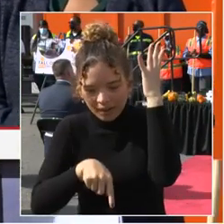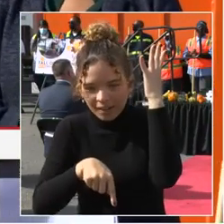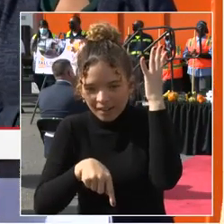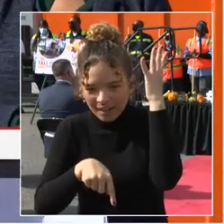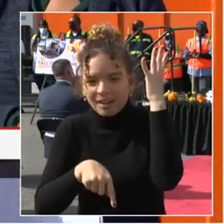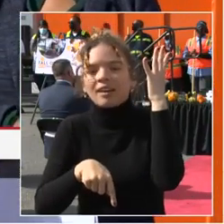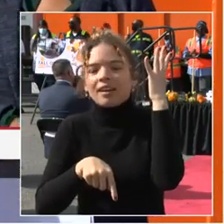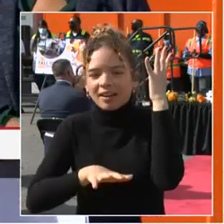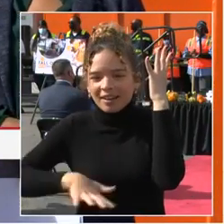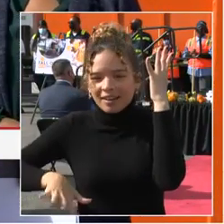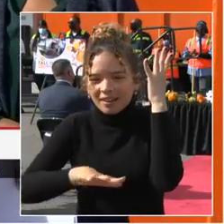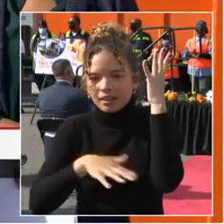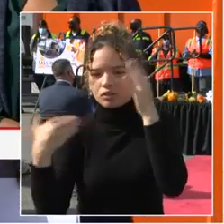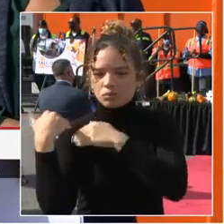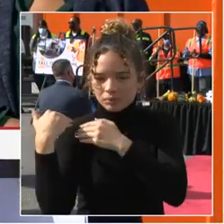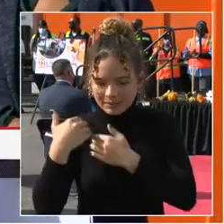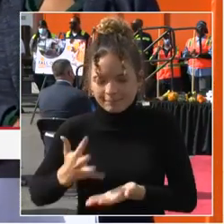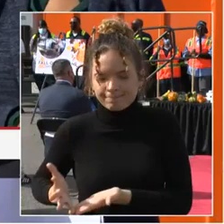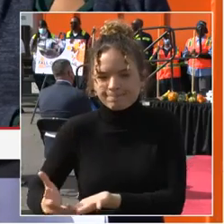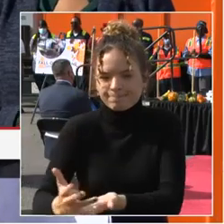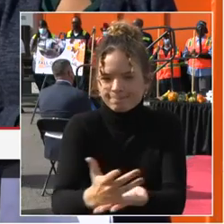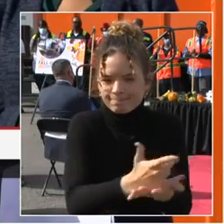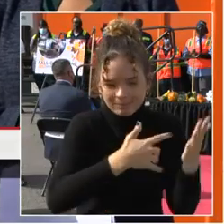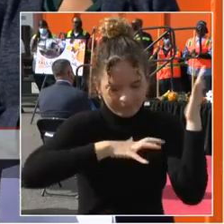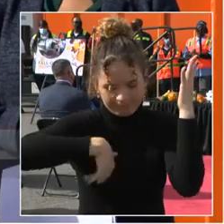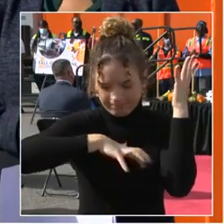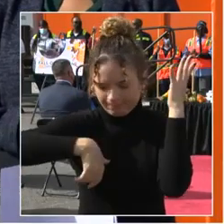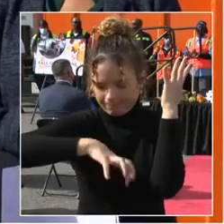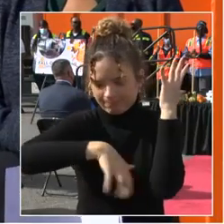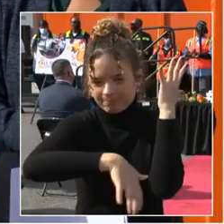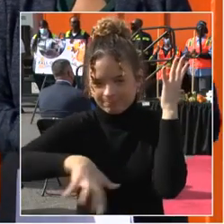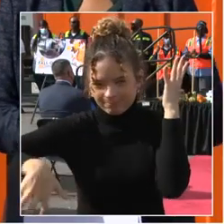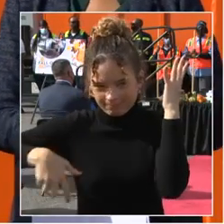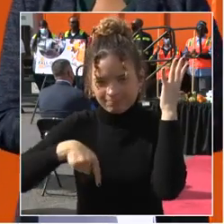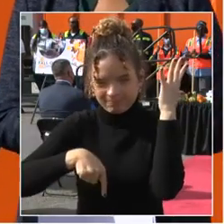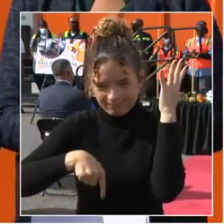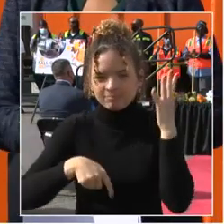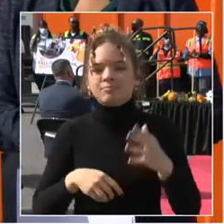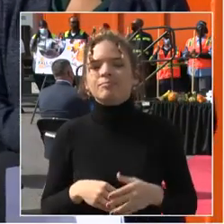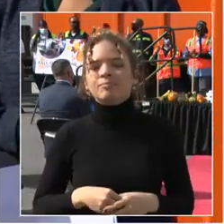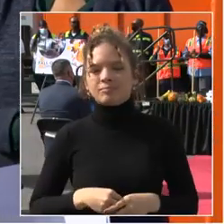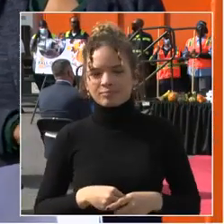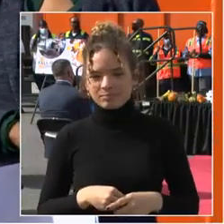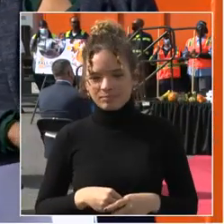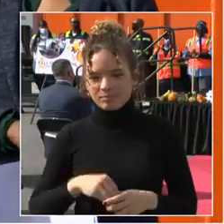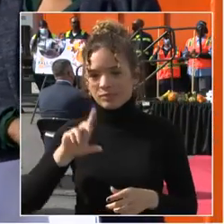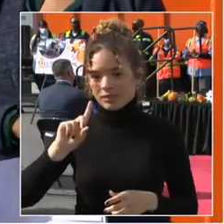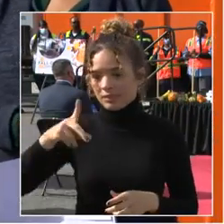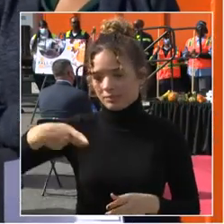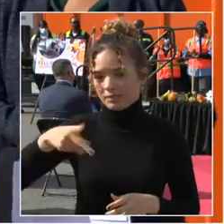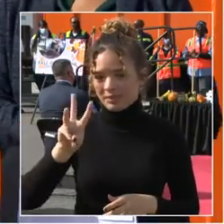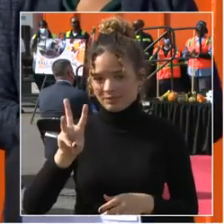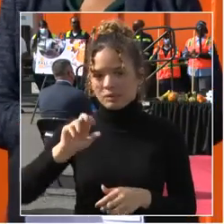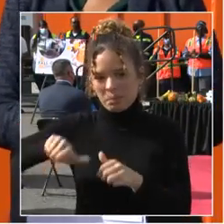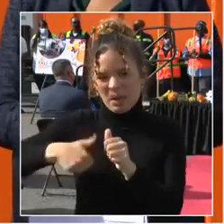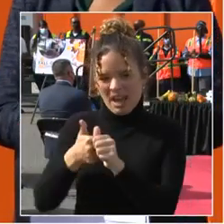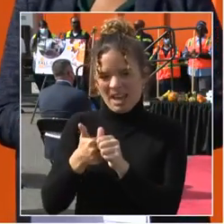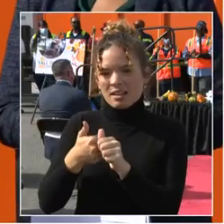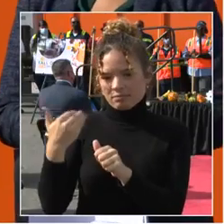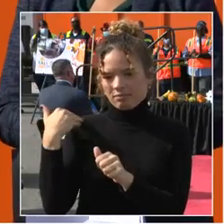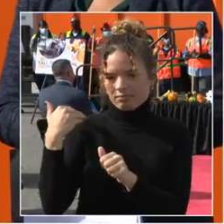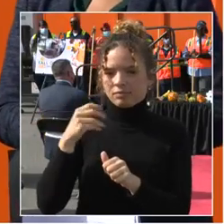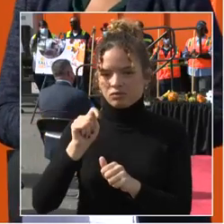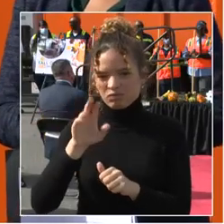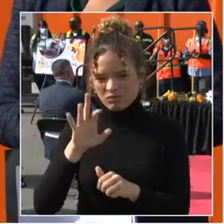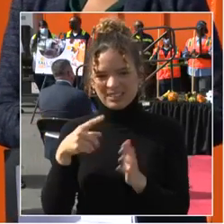sewers, which can cause rain to flood our streets. The DPW vehicles behind me are examples of the equipment